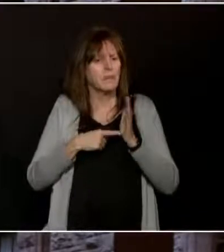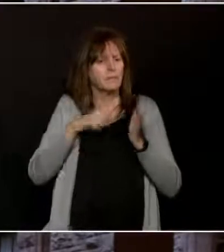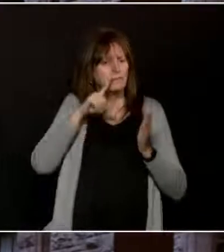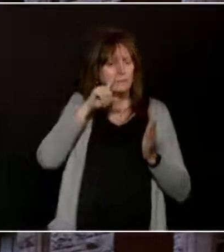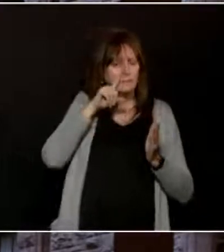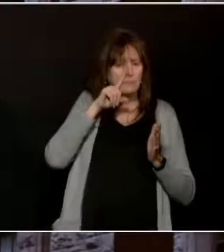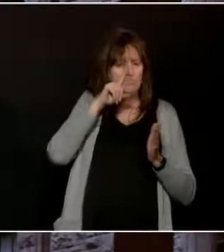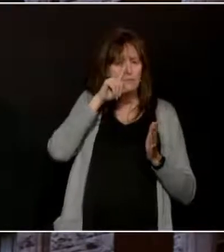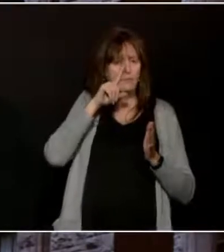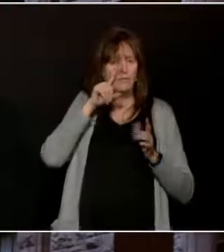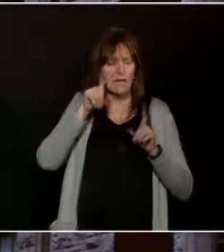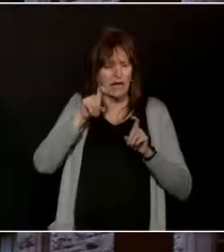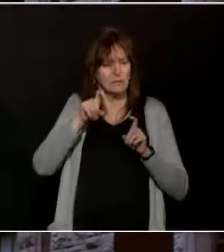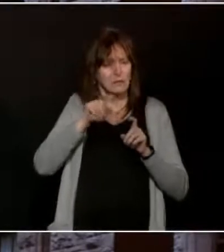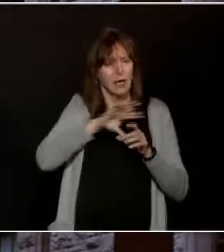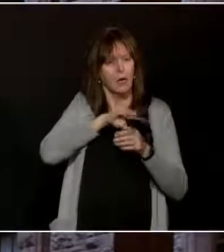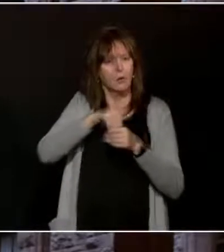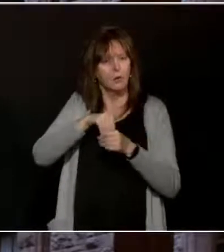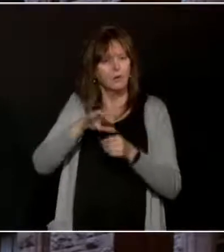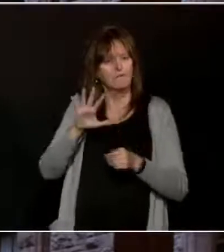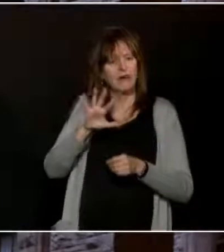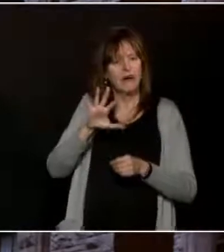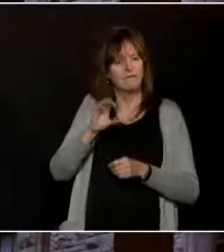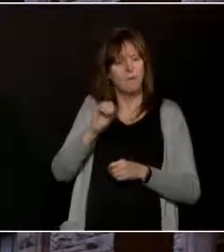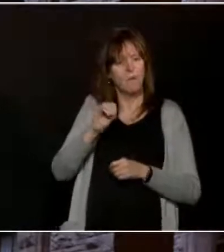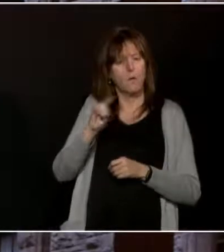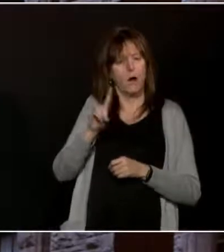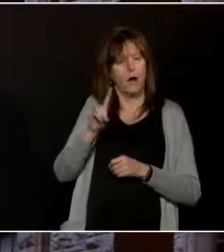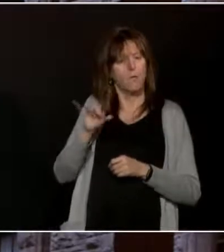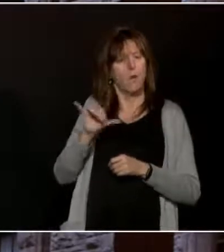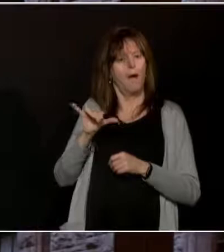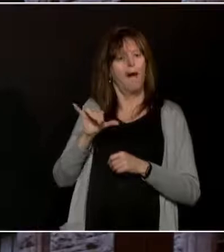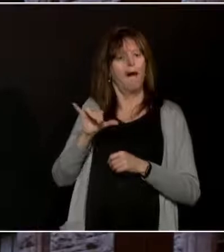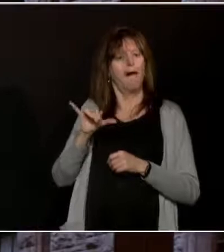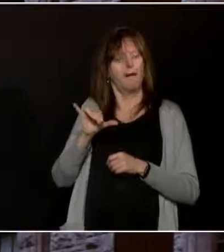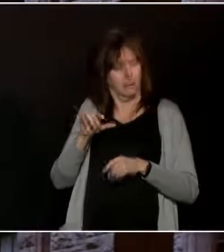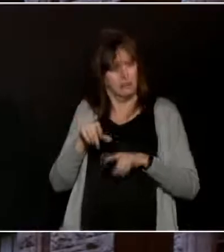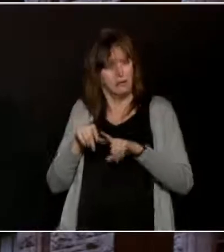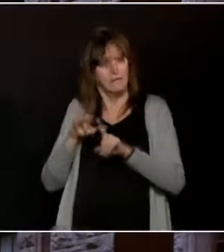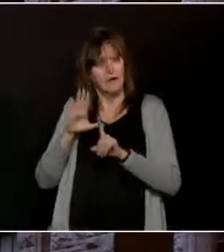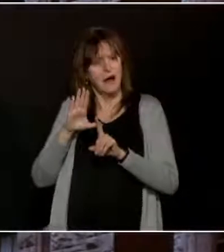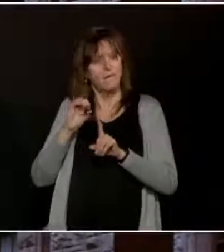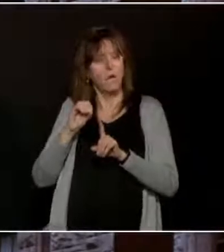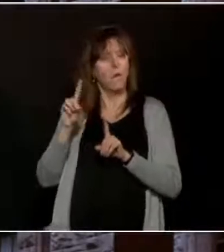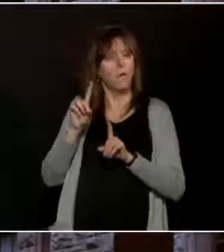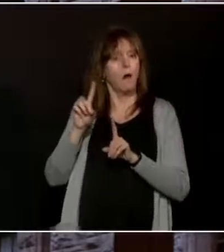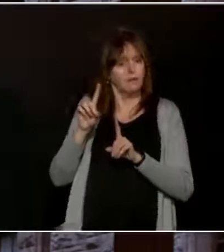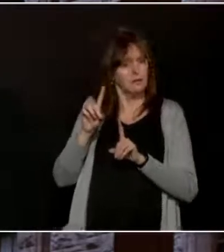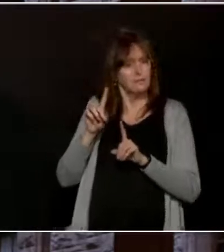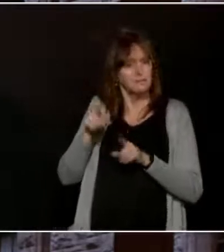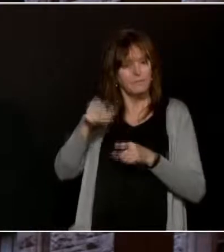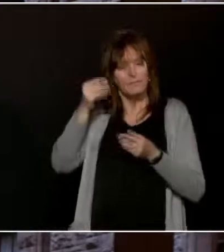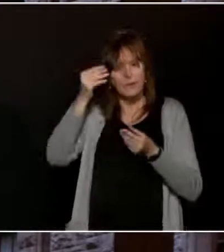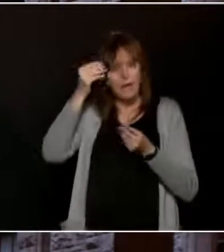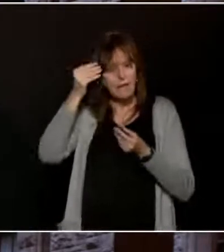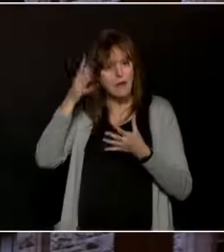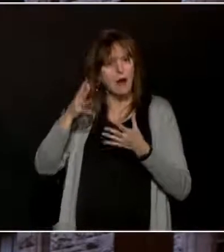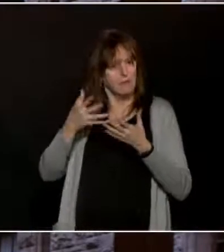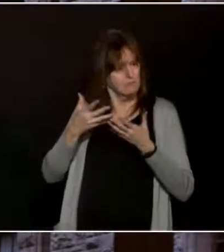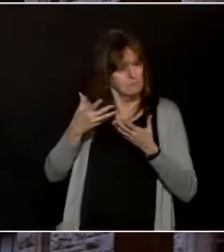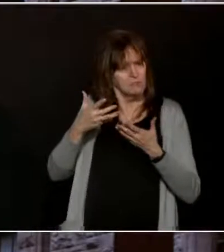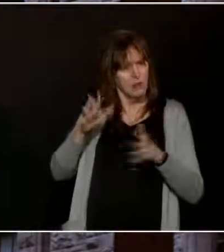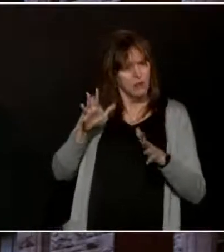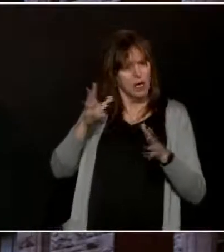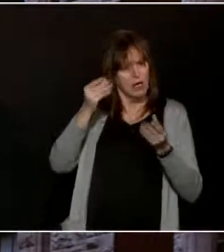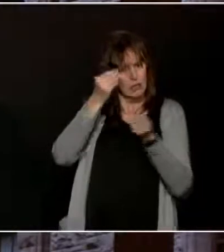before. We're doing the 501 mutation, and then we gave you the data already on the actual sequenced ones up to this time.